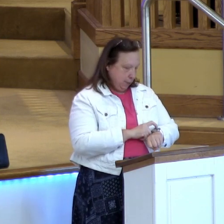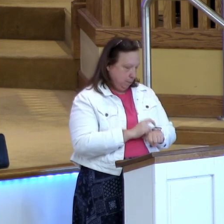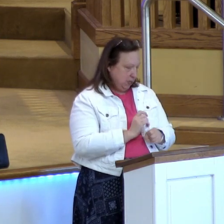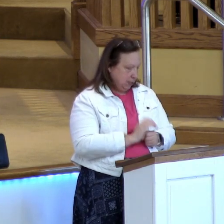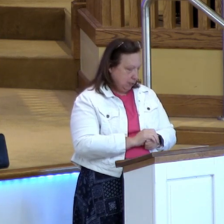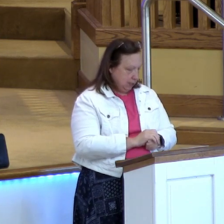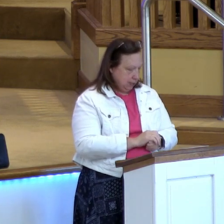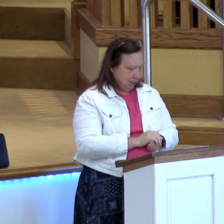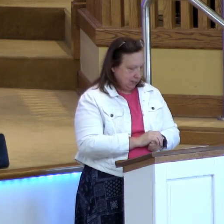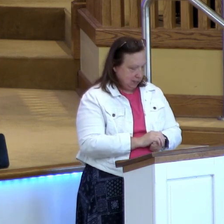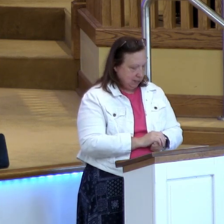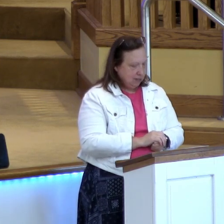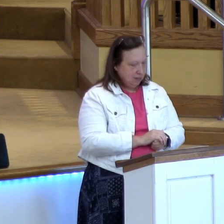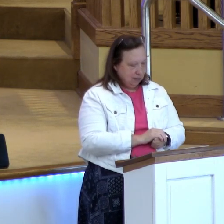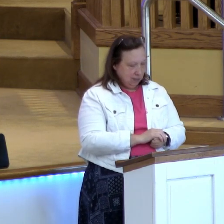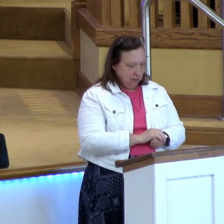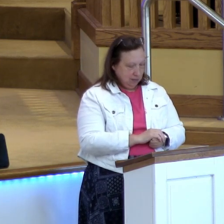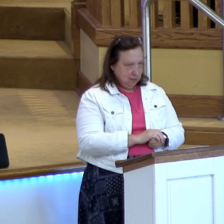time.